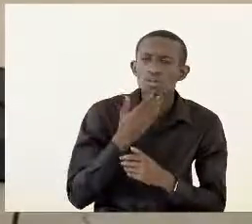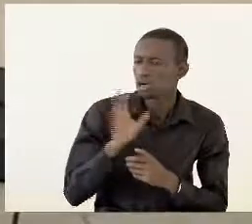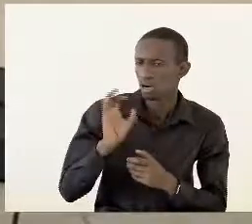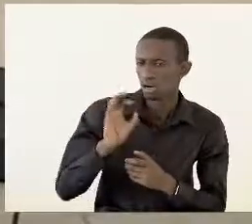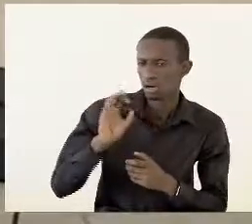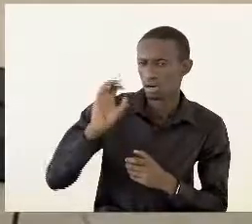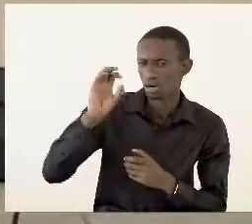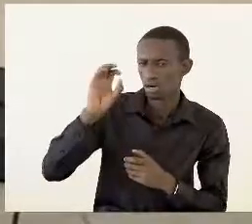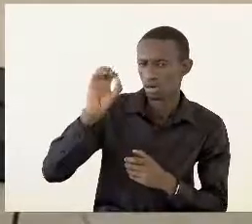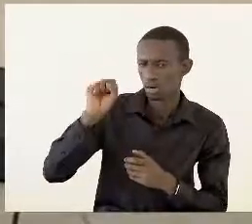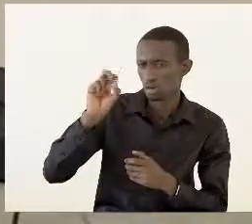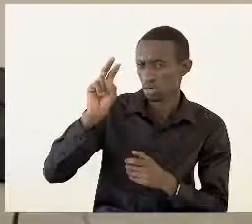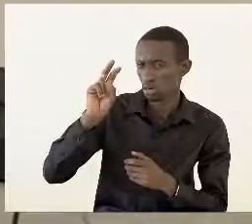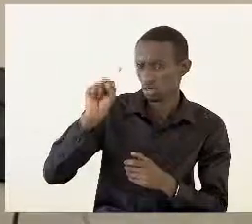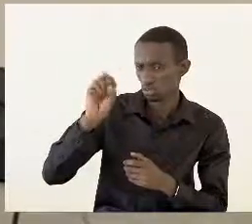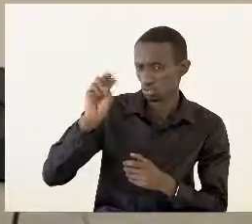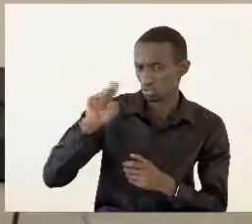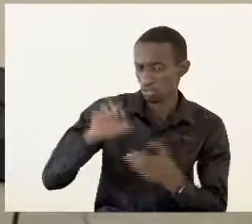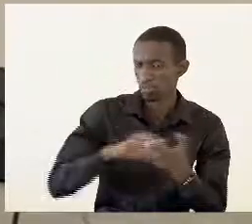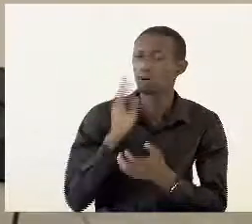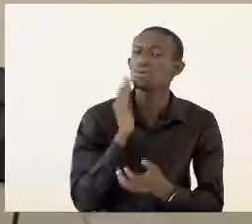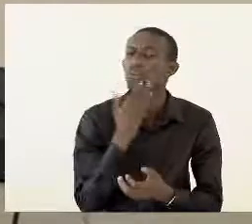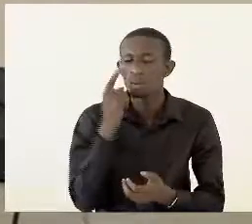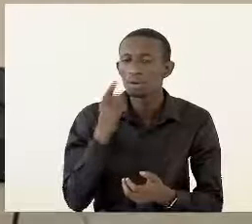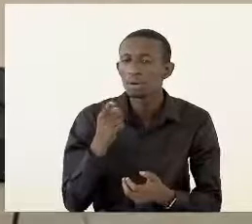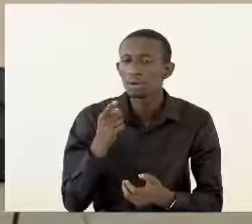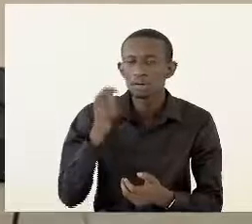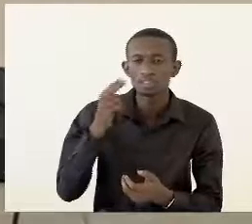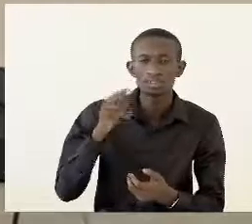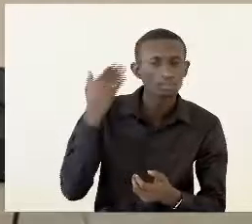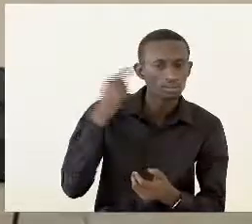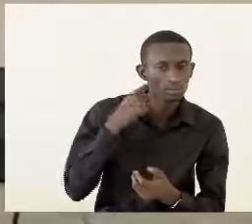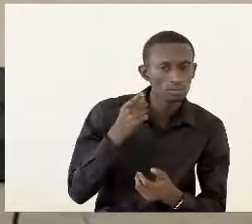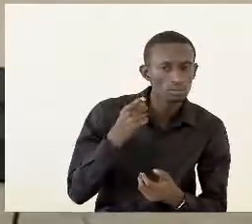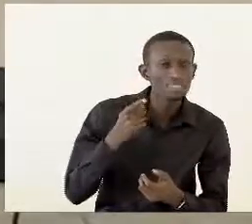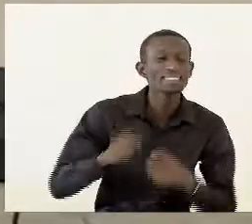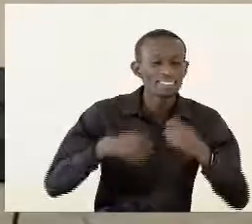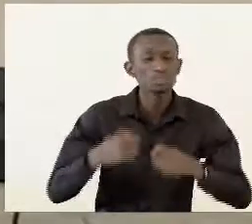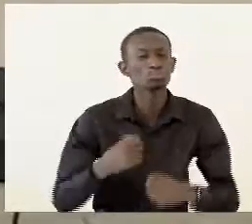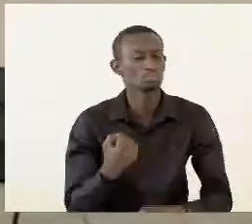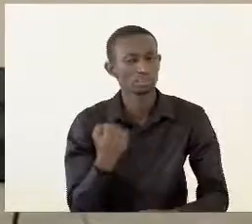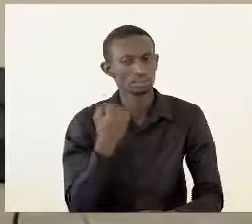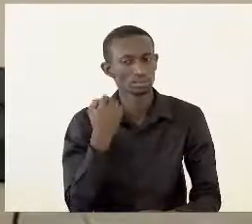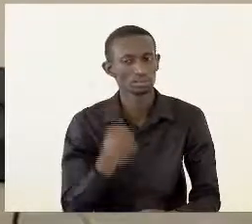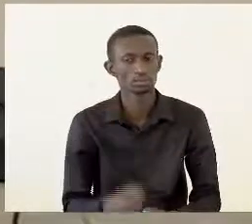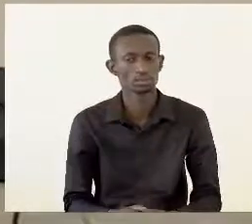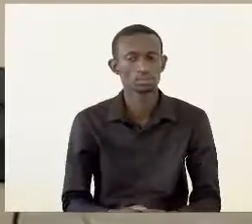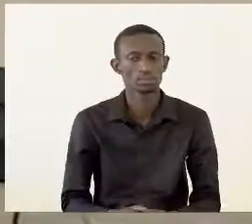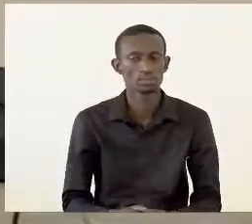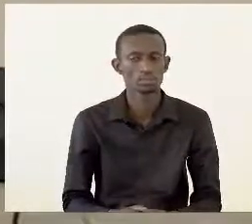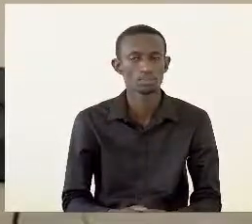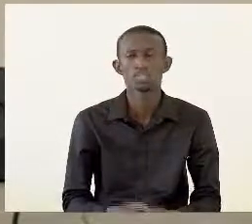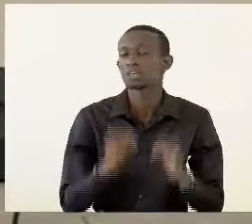with water. You have seen that in the video. The reactions are very dangerous. Now imagine when we use